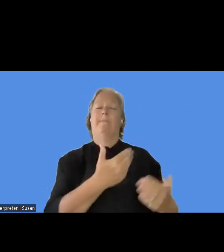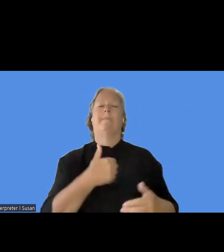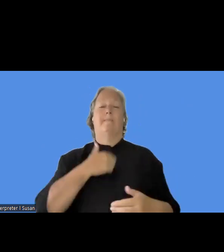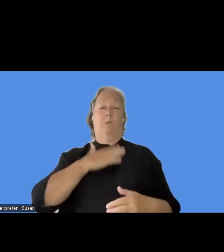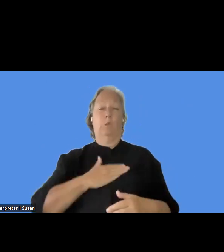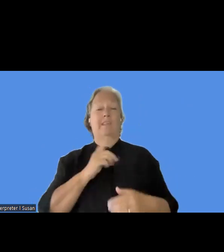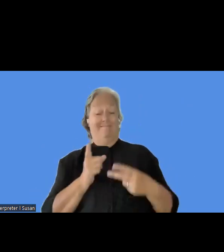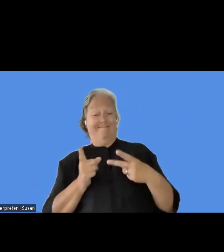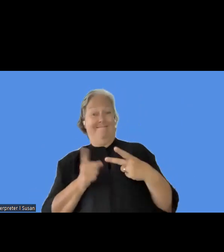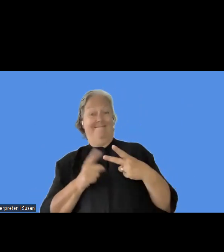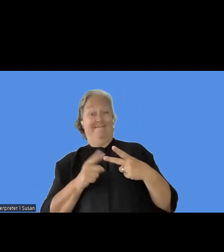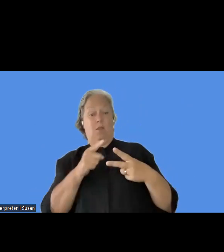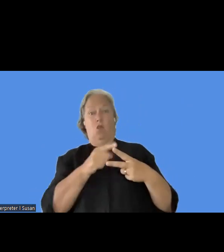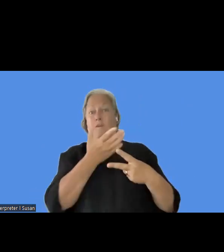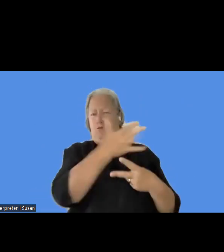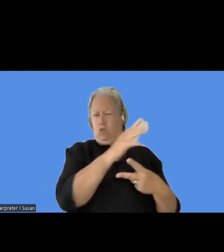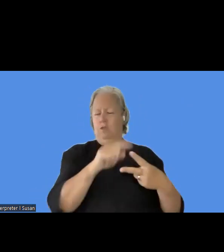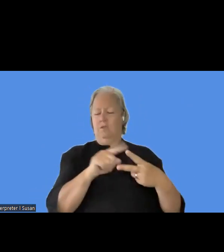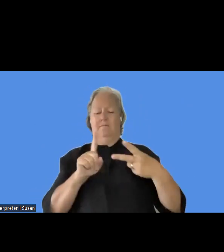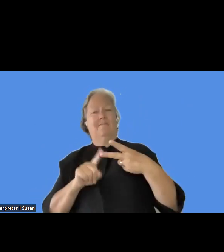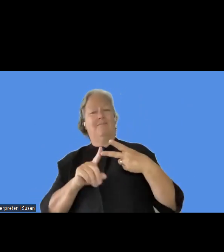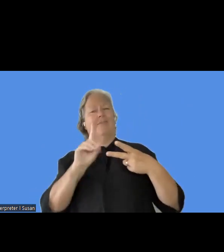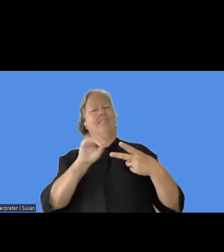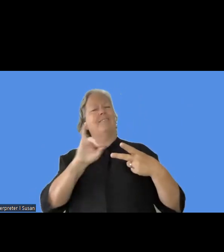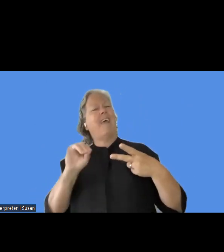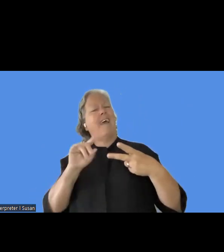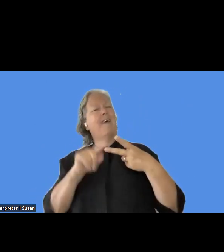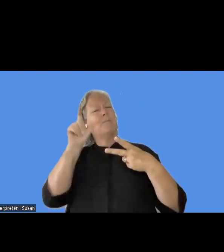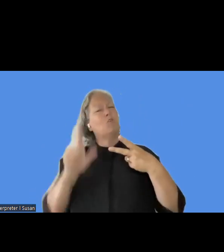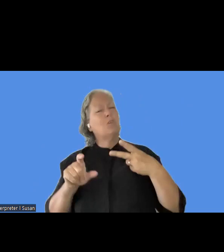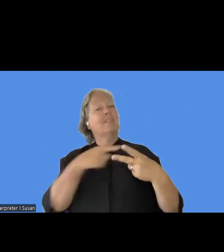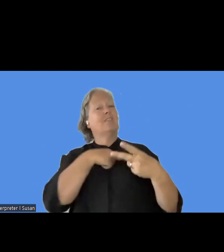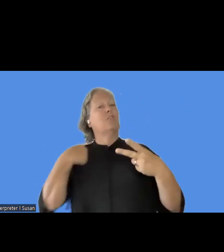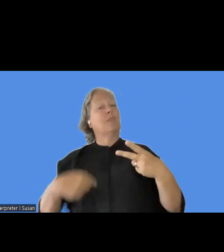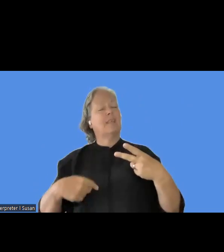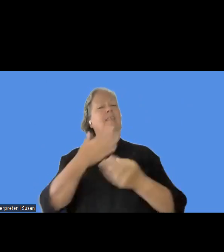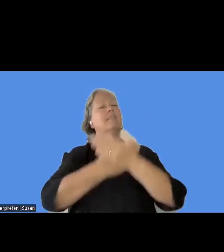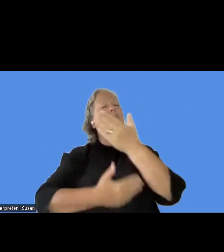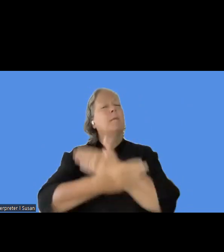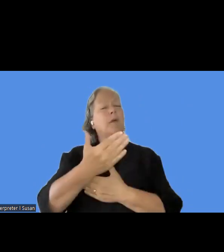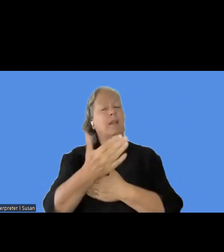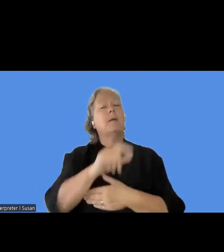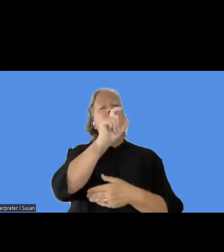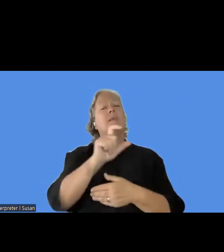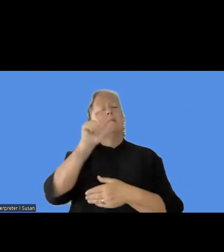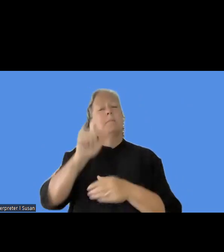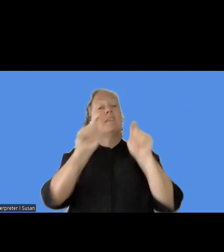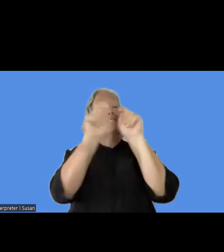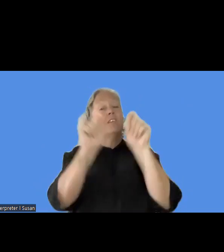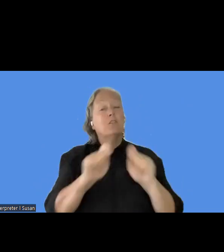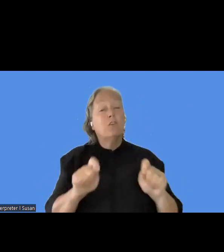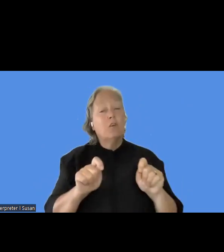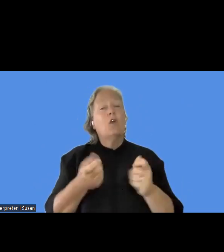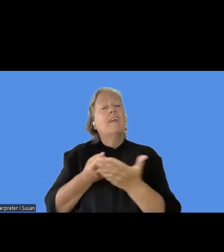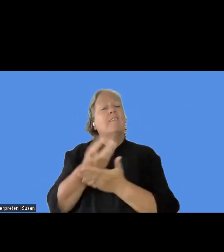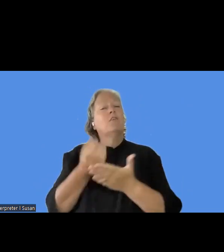speaker, Dai from China Disabled People Federation Information Center,